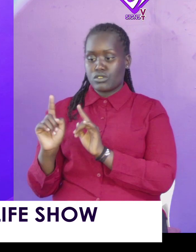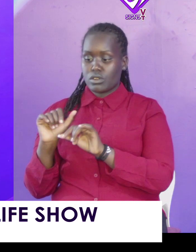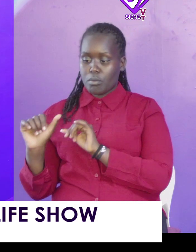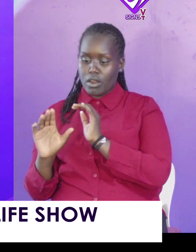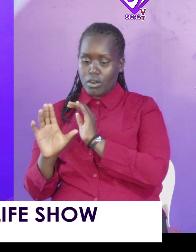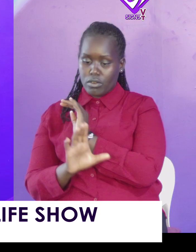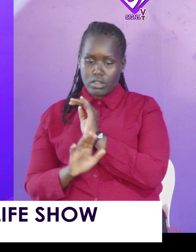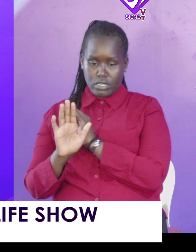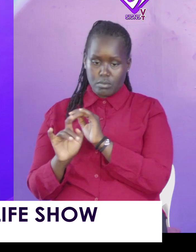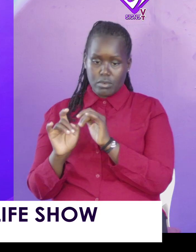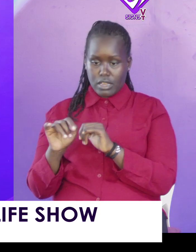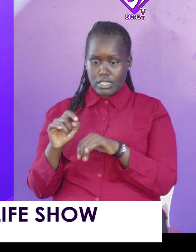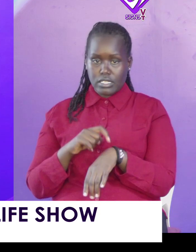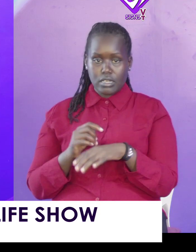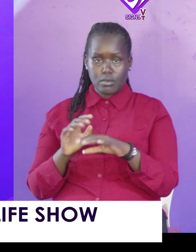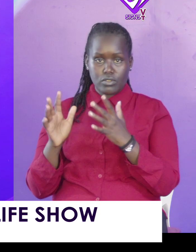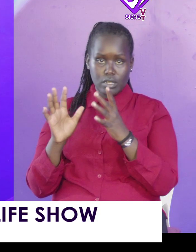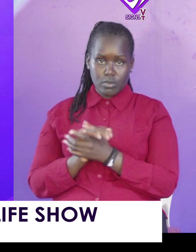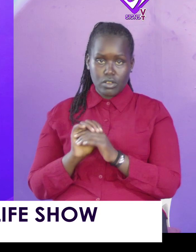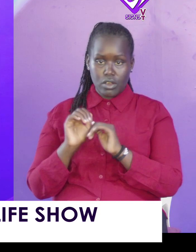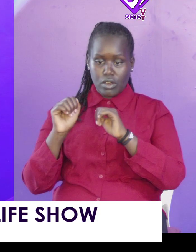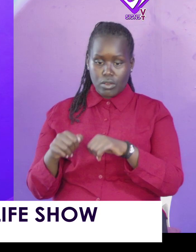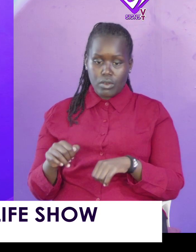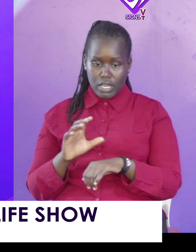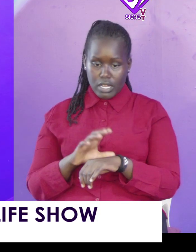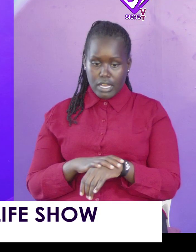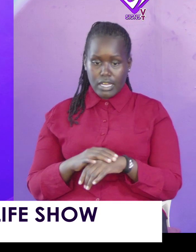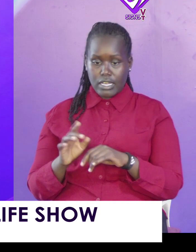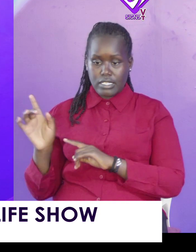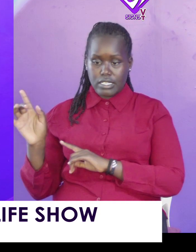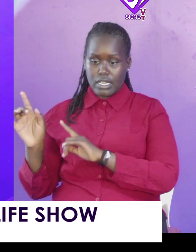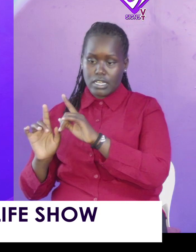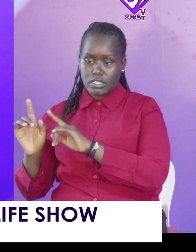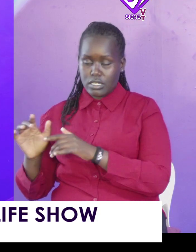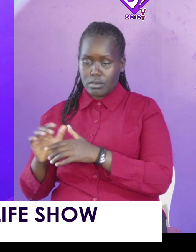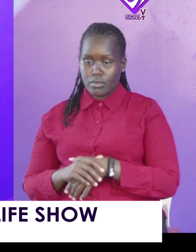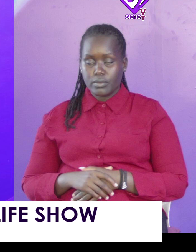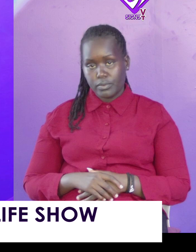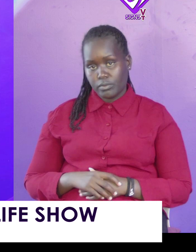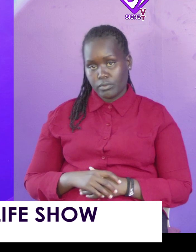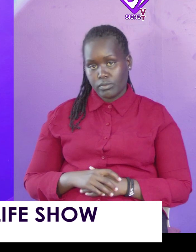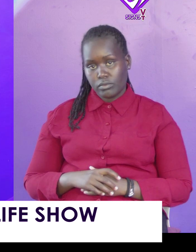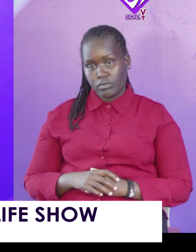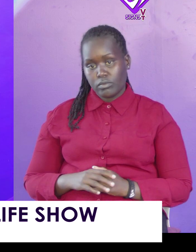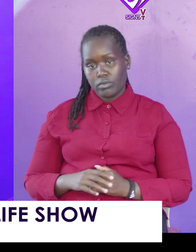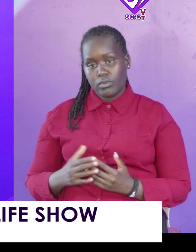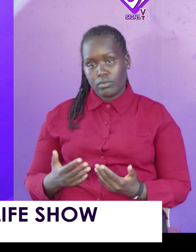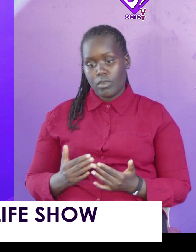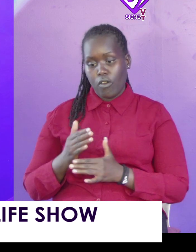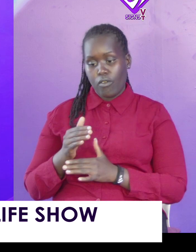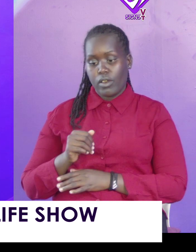this celebration period. You can afford a trip by the seaside or by the